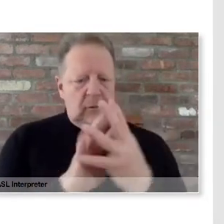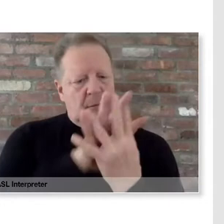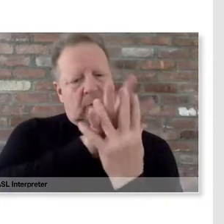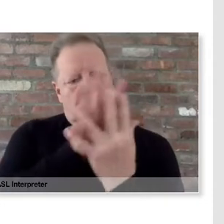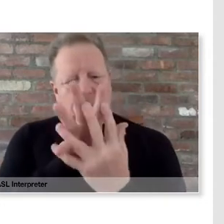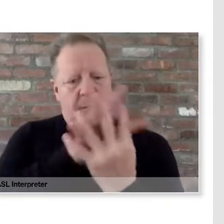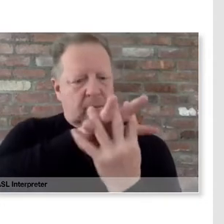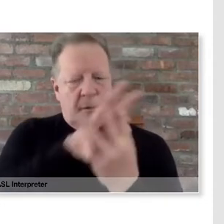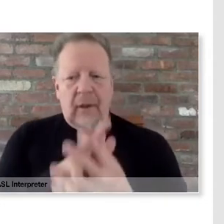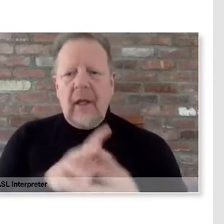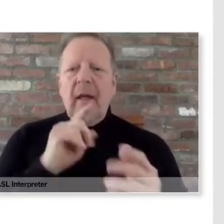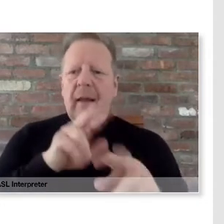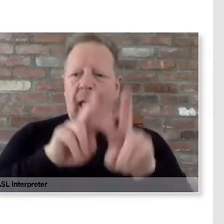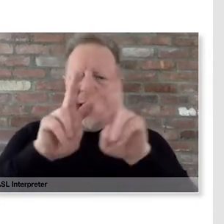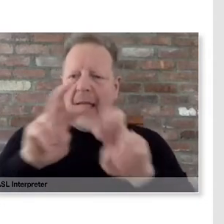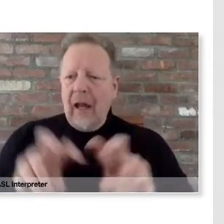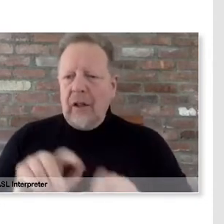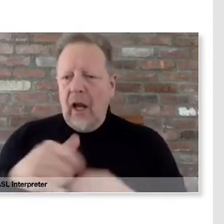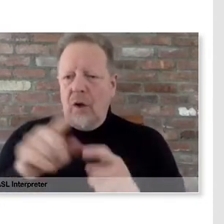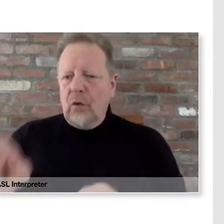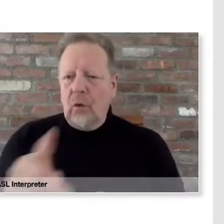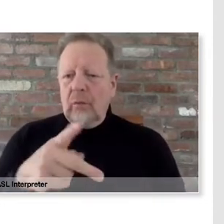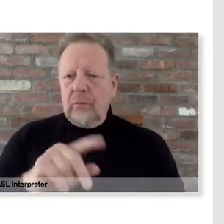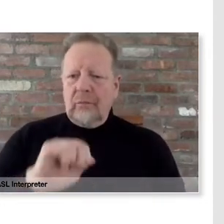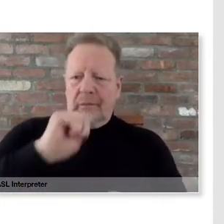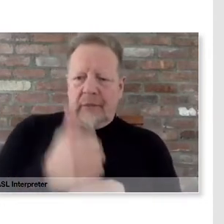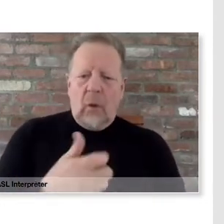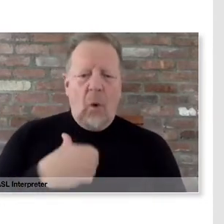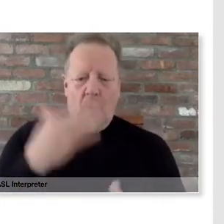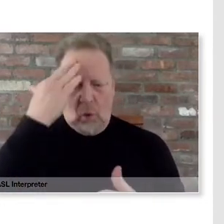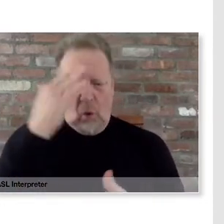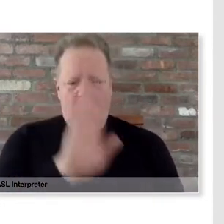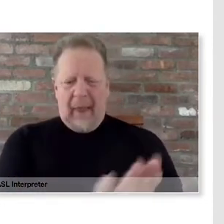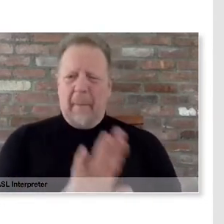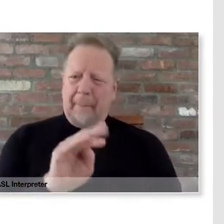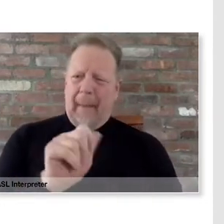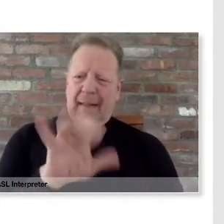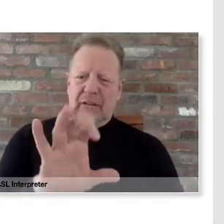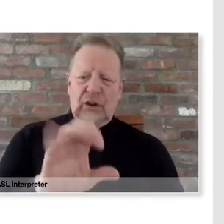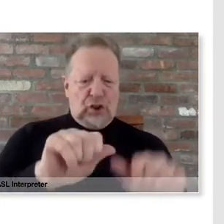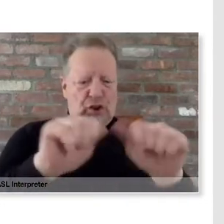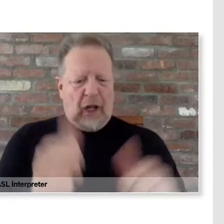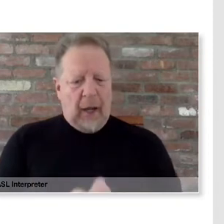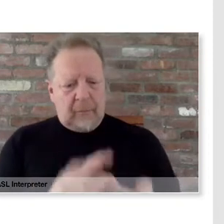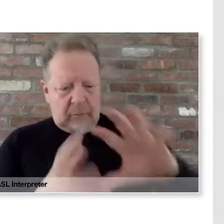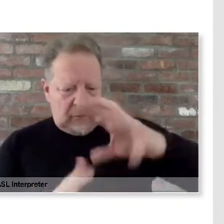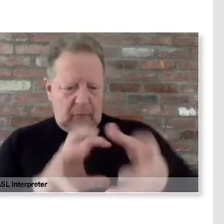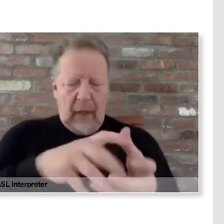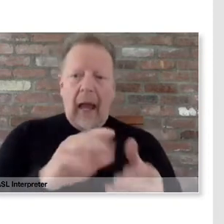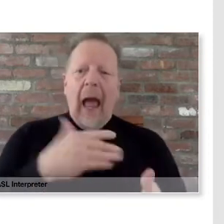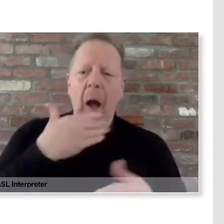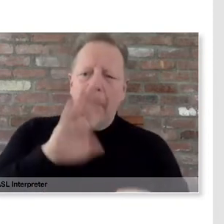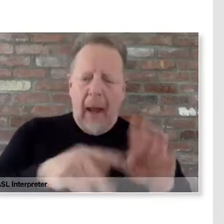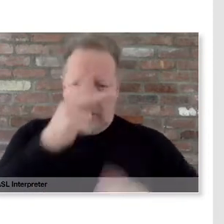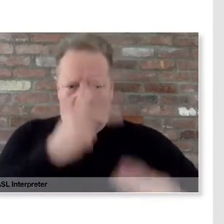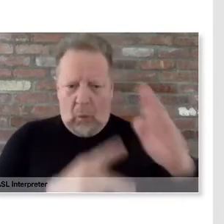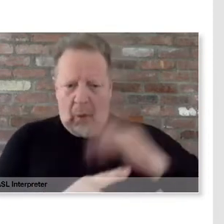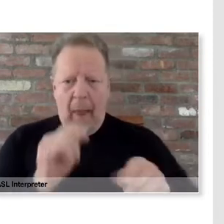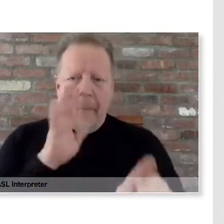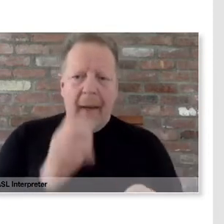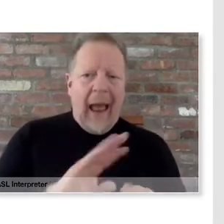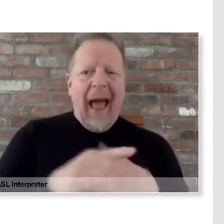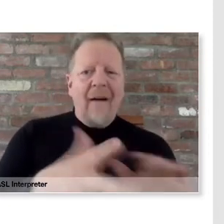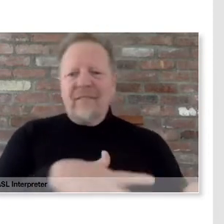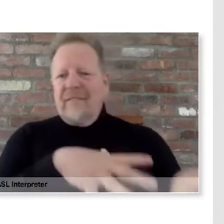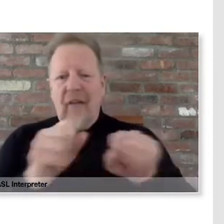things that you've pioneered. We want to know the basic shape. Like, how bad is this thing going to be? Is it how fast before we get to A